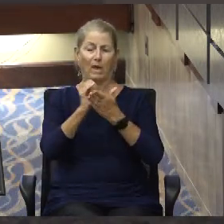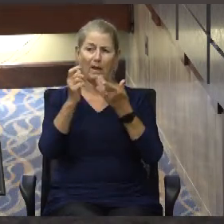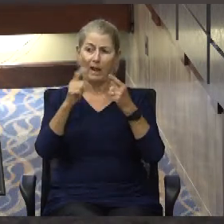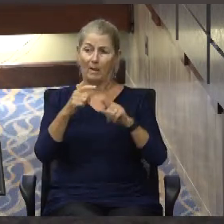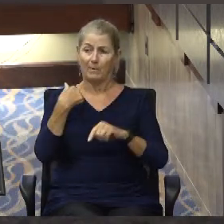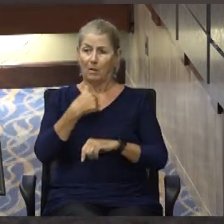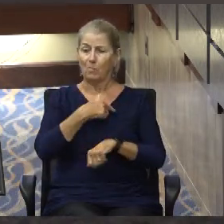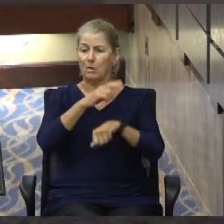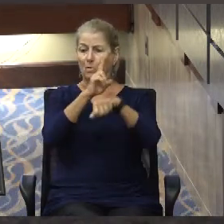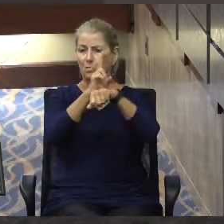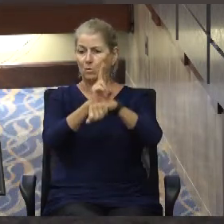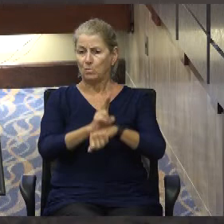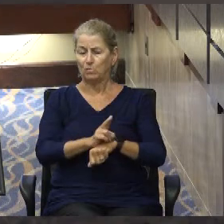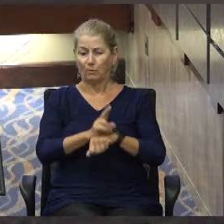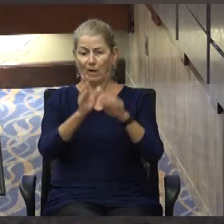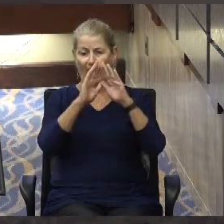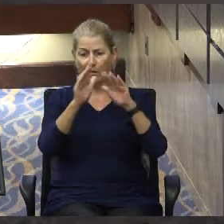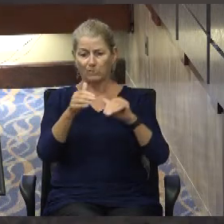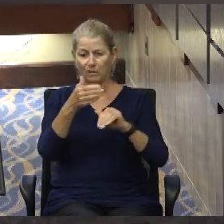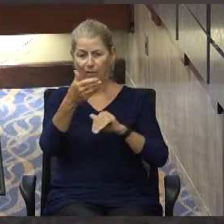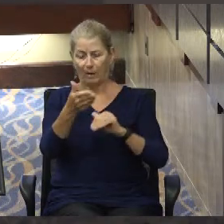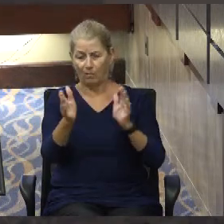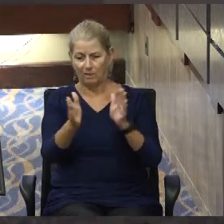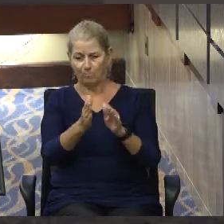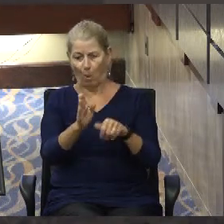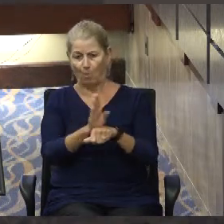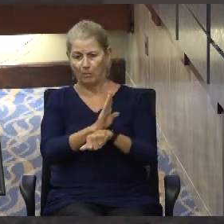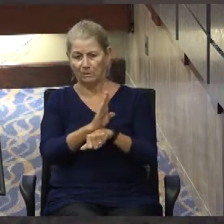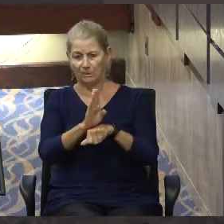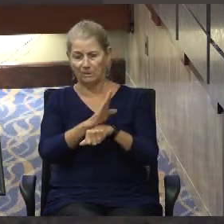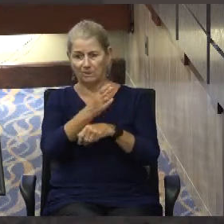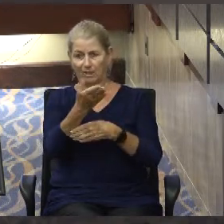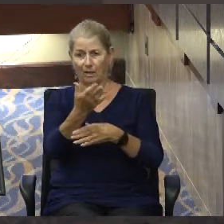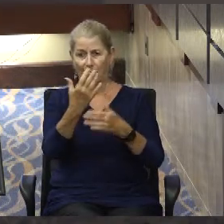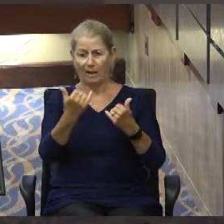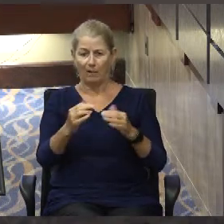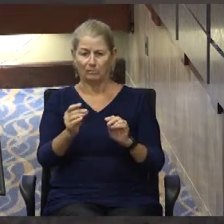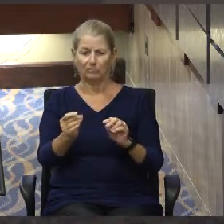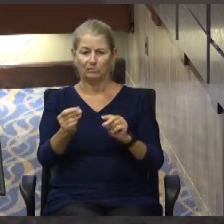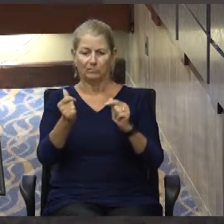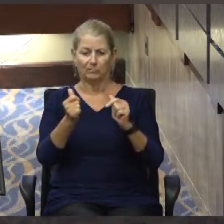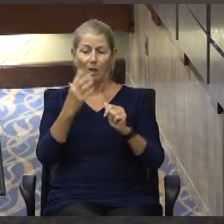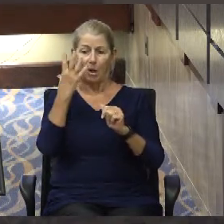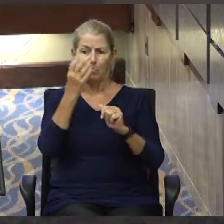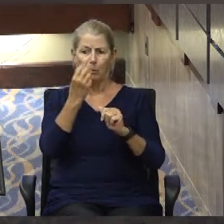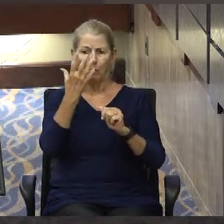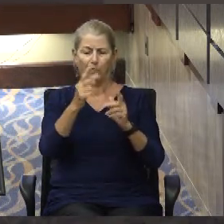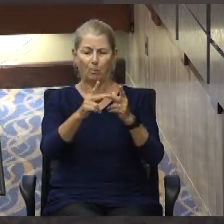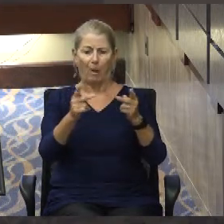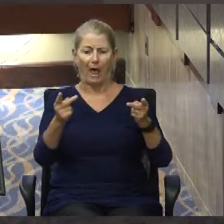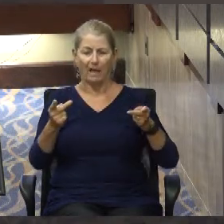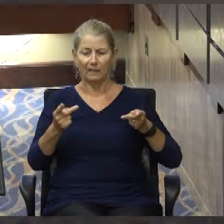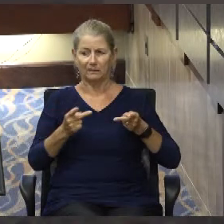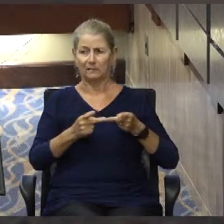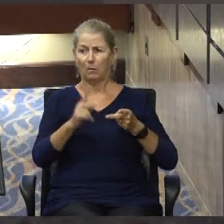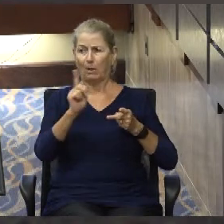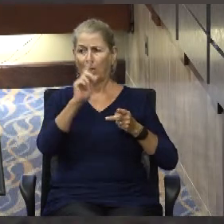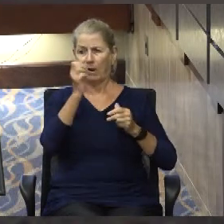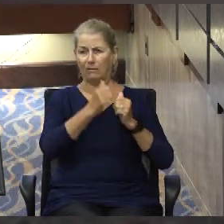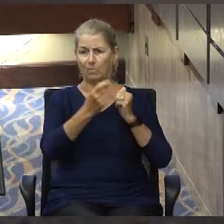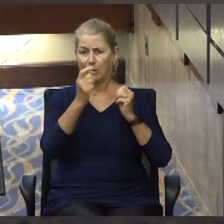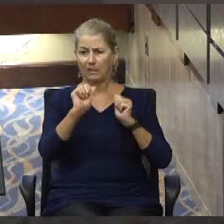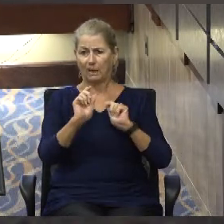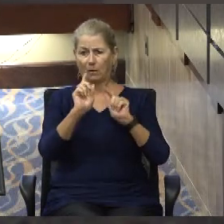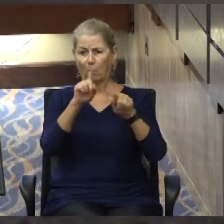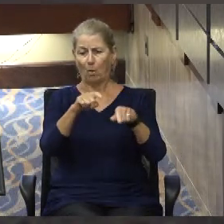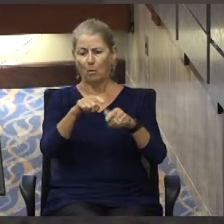used to housing being there and small businesses being there, and all of a sudden it's going to be a beautiful place where everybody can go and